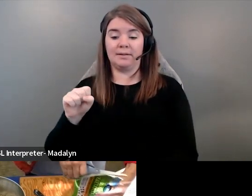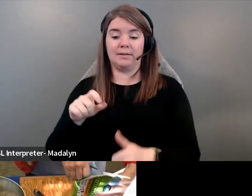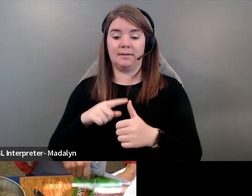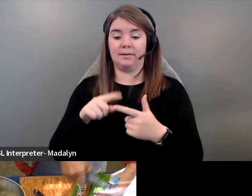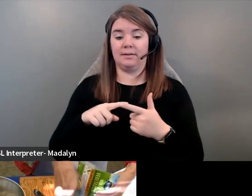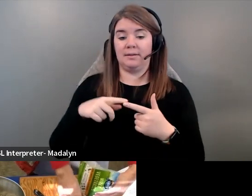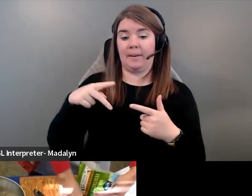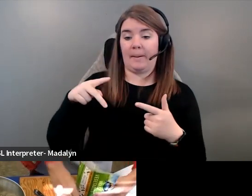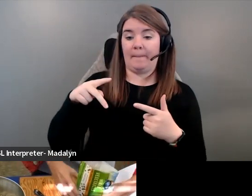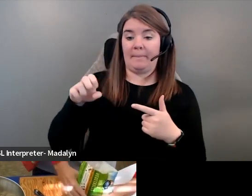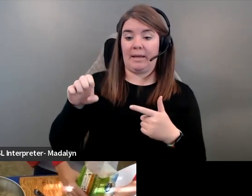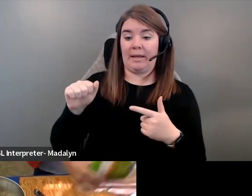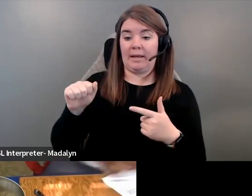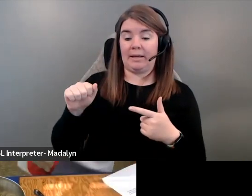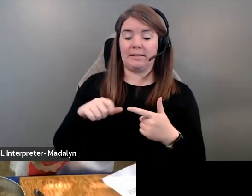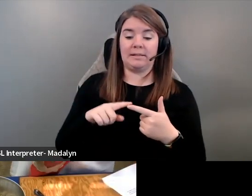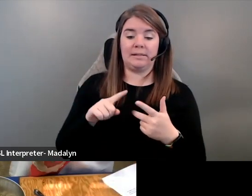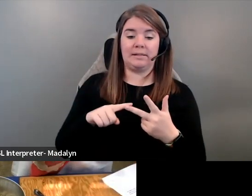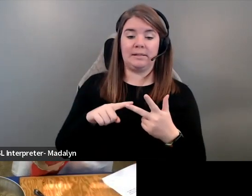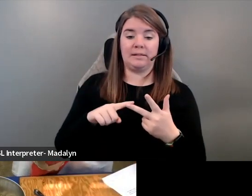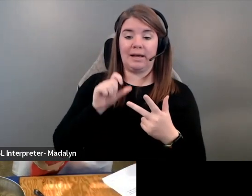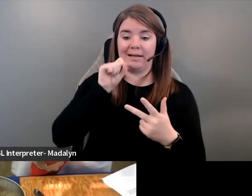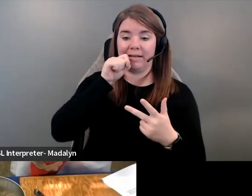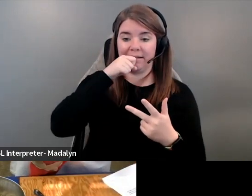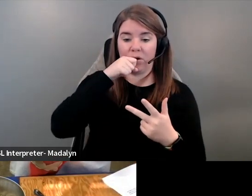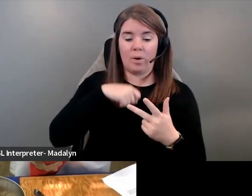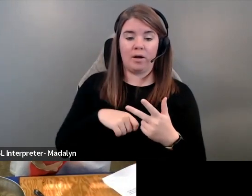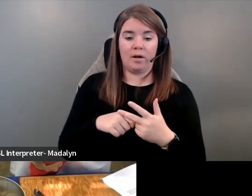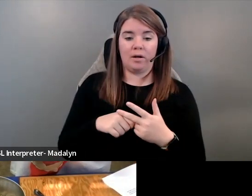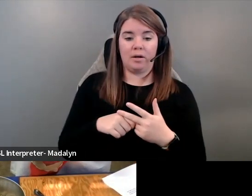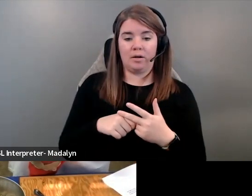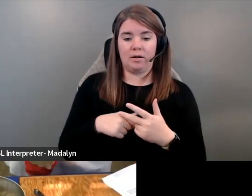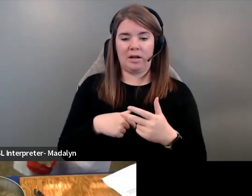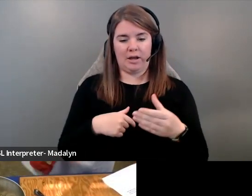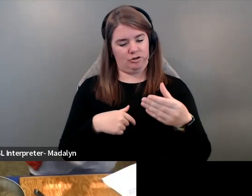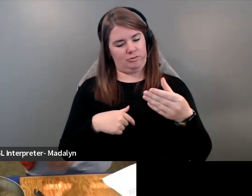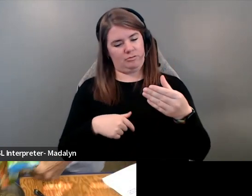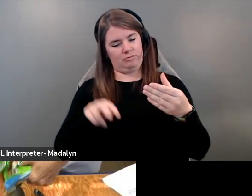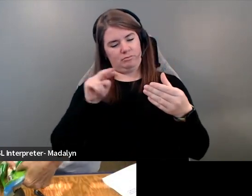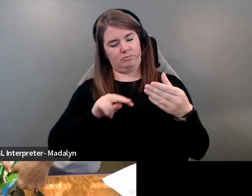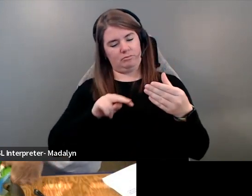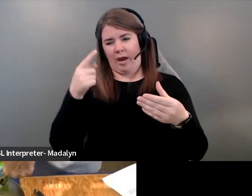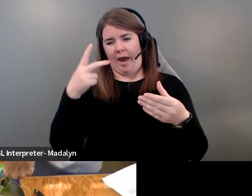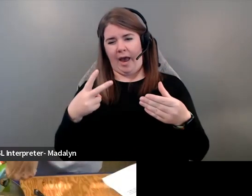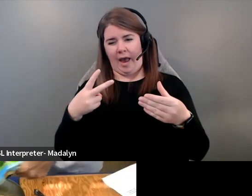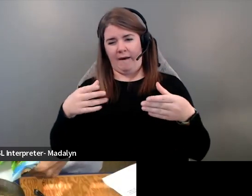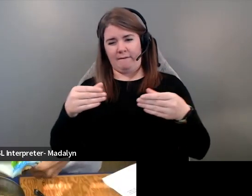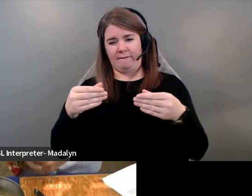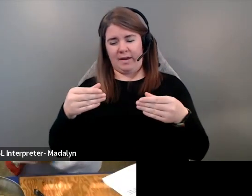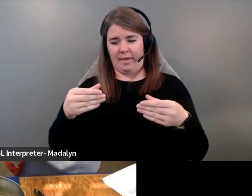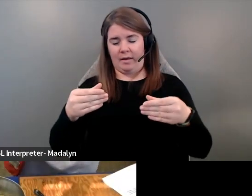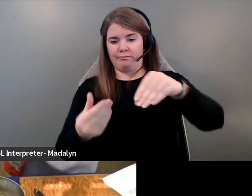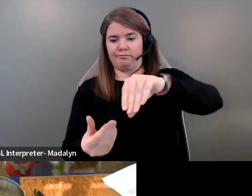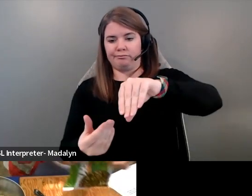just peas and carrots, whatever. So I kind of take my fingers and figure out what is about half. And I'm going to throw that in.